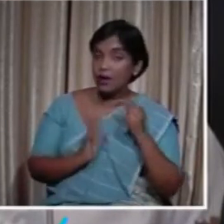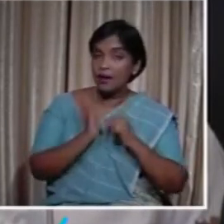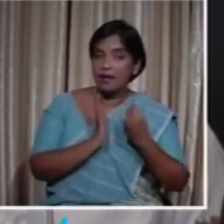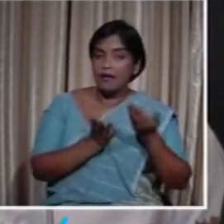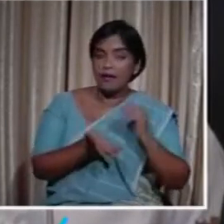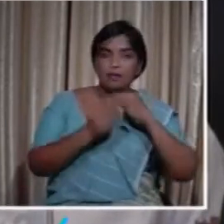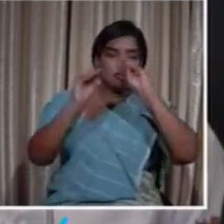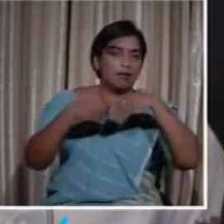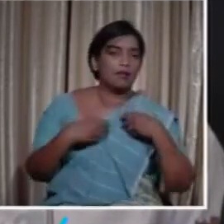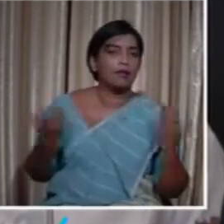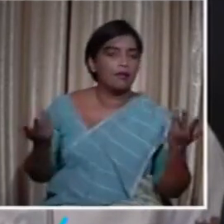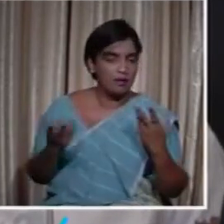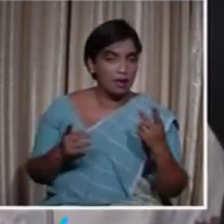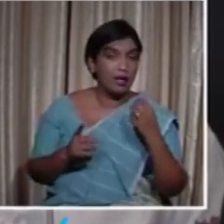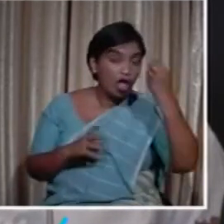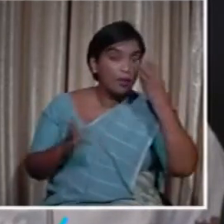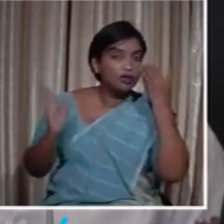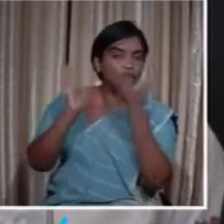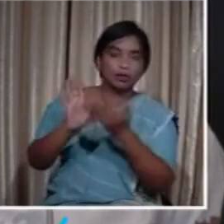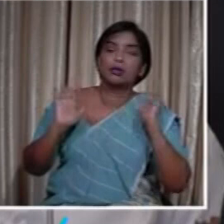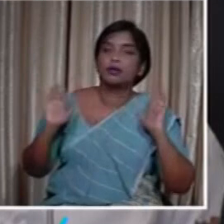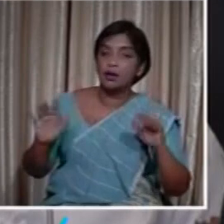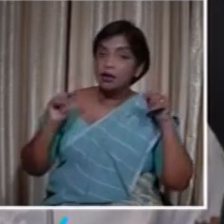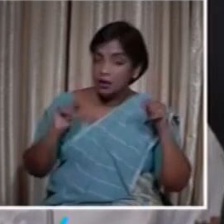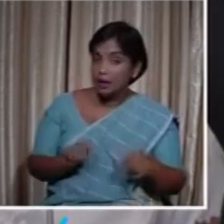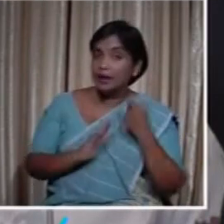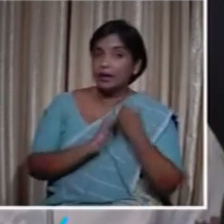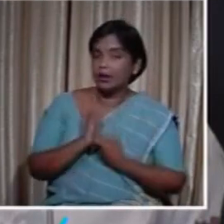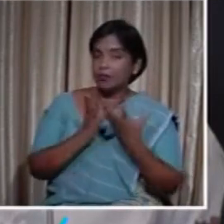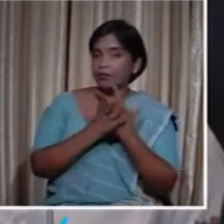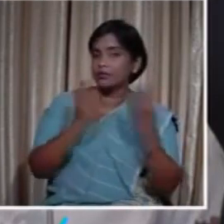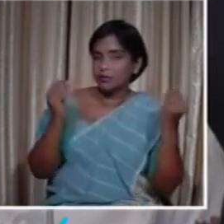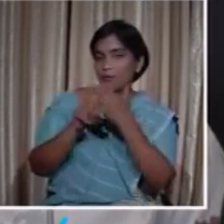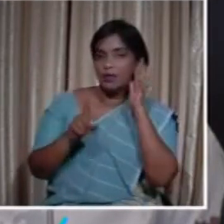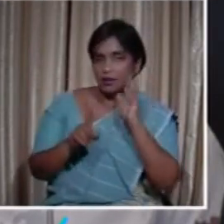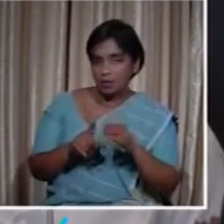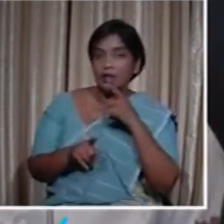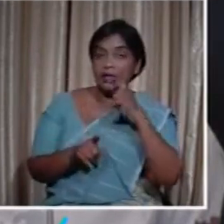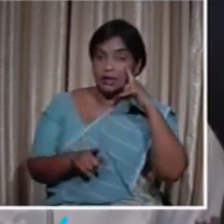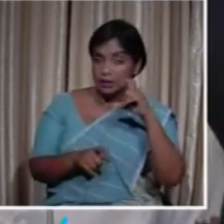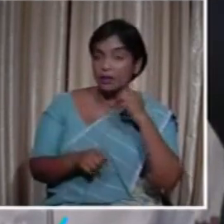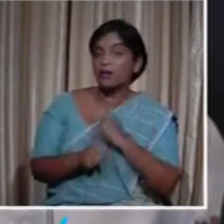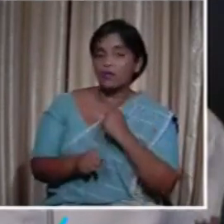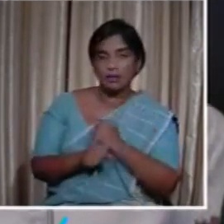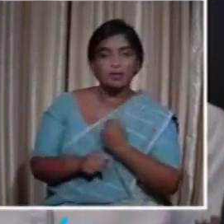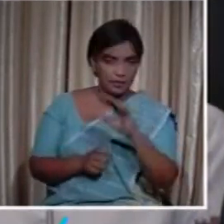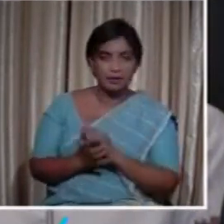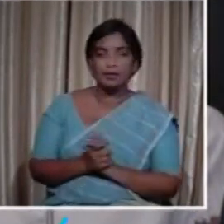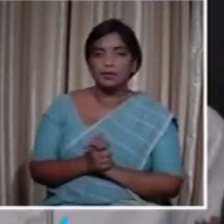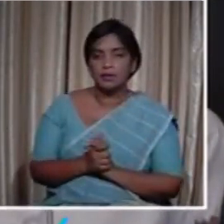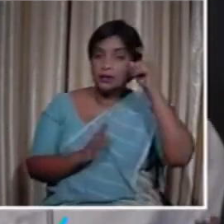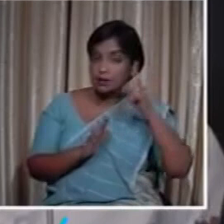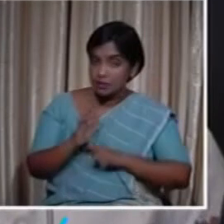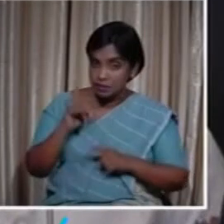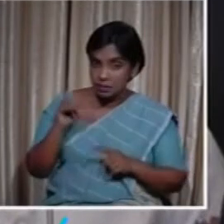agreement that has been signed with them. Japan is our long-time friend, but they are now unhappy with us due to the unfortunate events of the past.